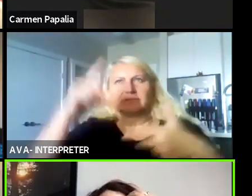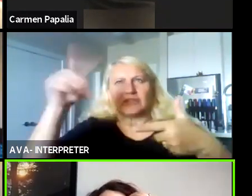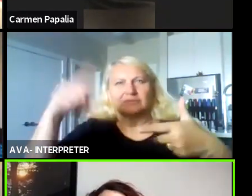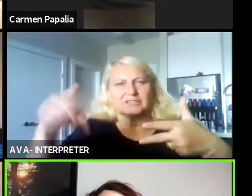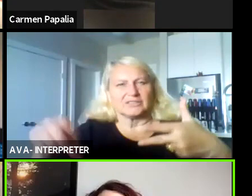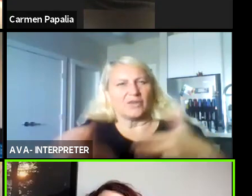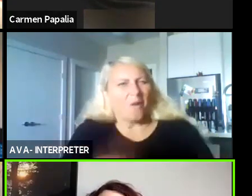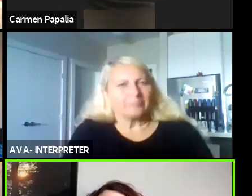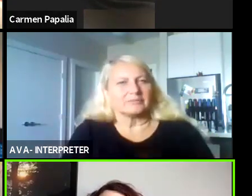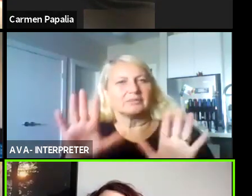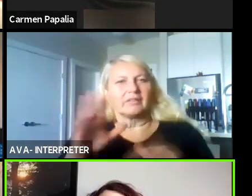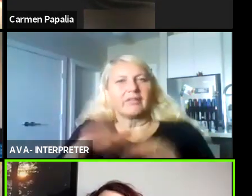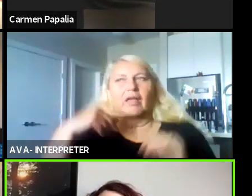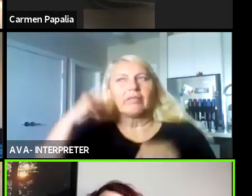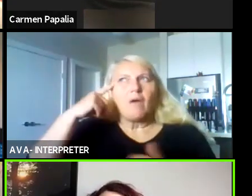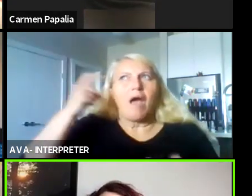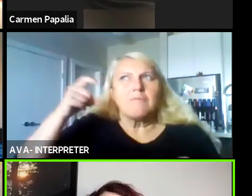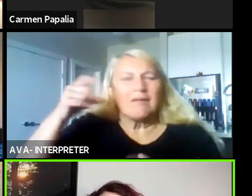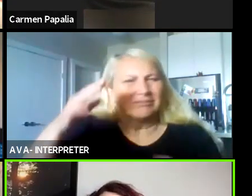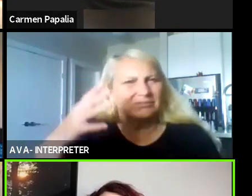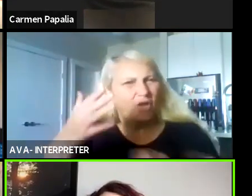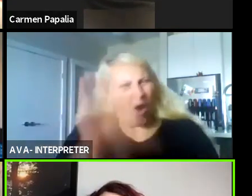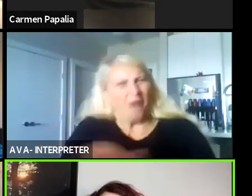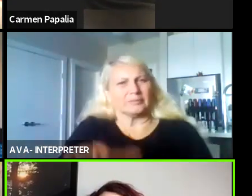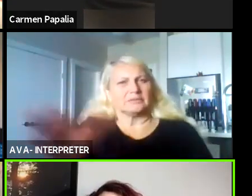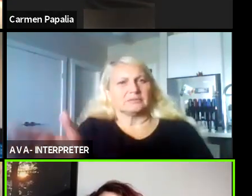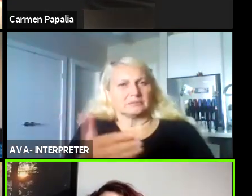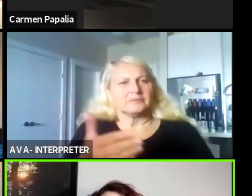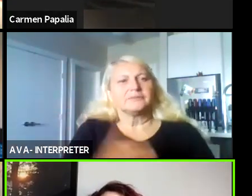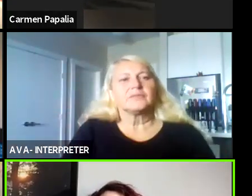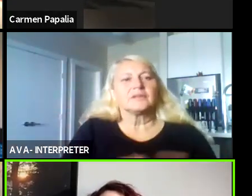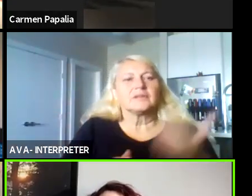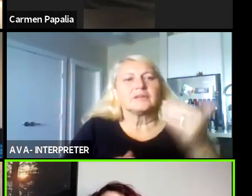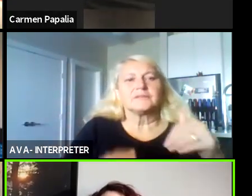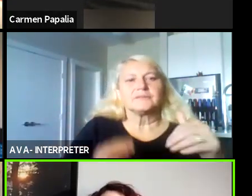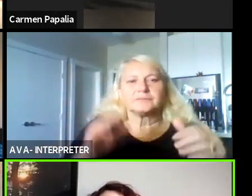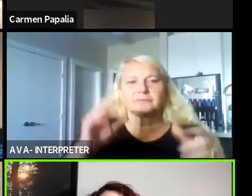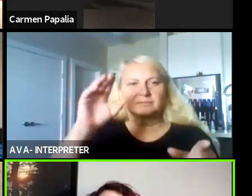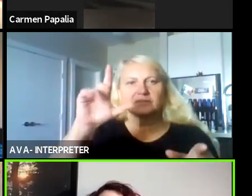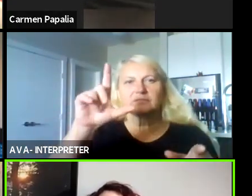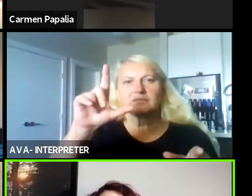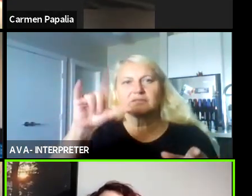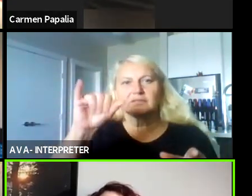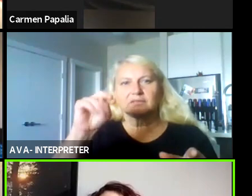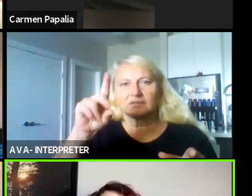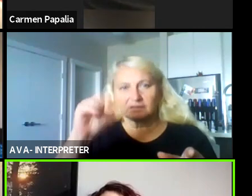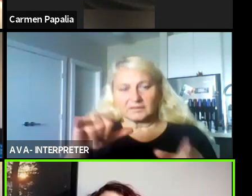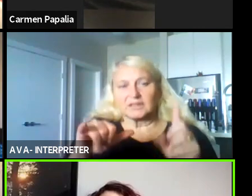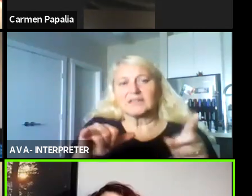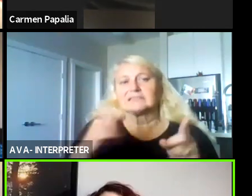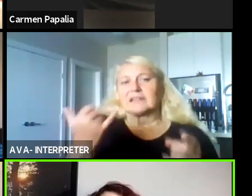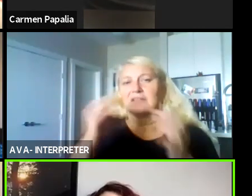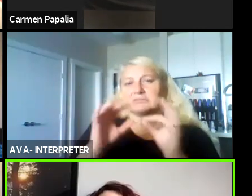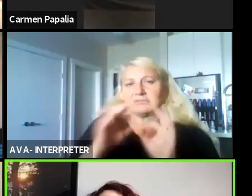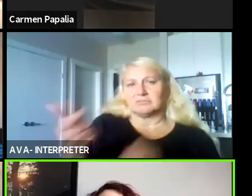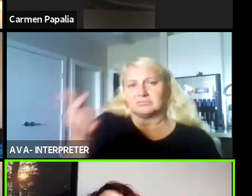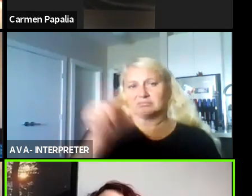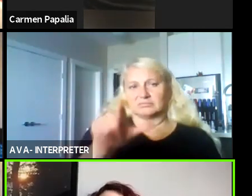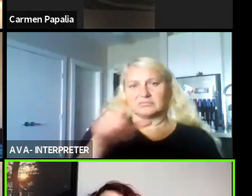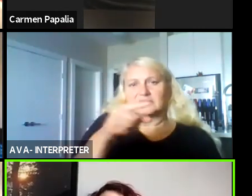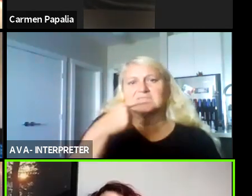this is Lindsay, maybe I can just add one thing that sparked for me too, is that one of the least crip spaces, or like the least